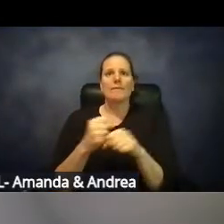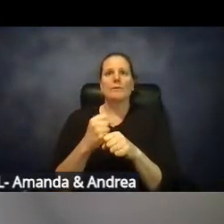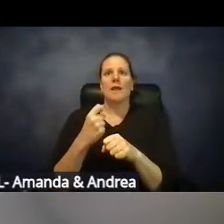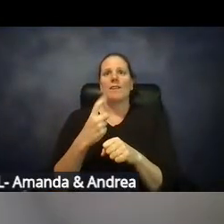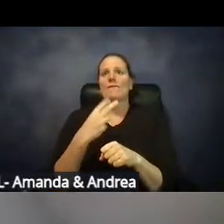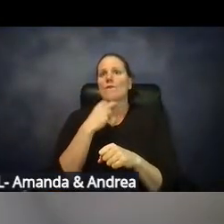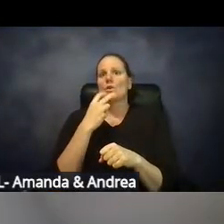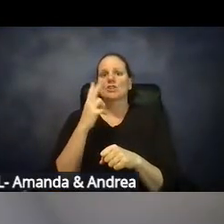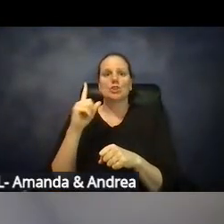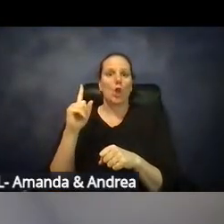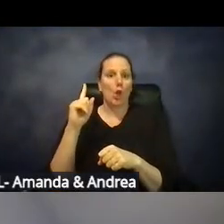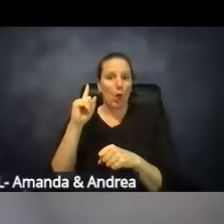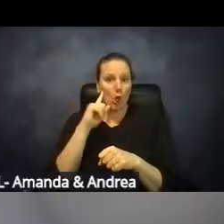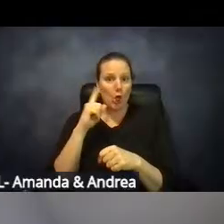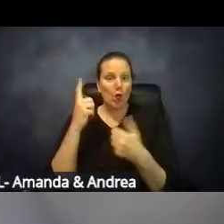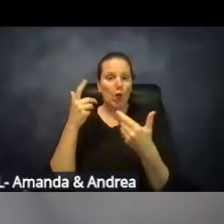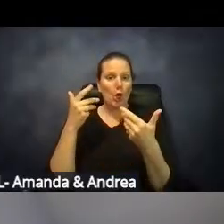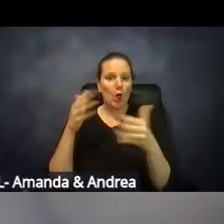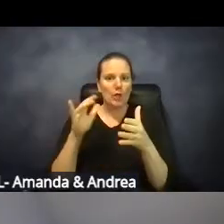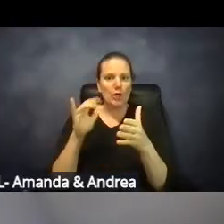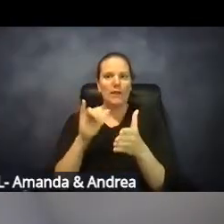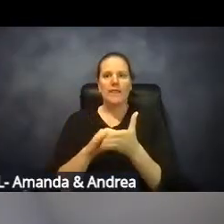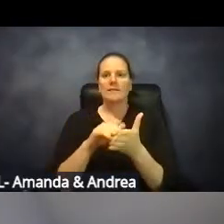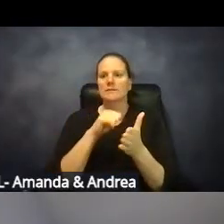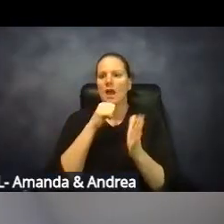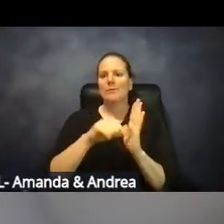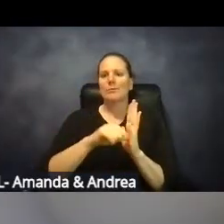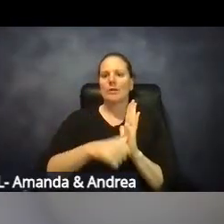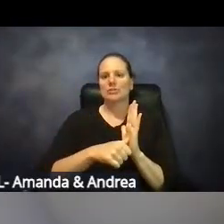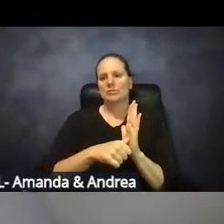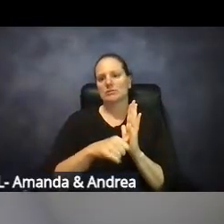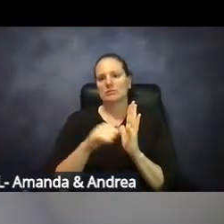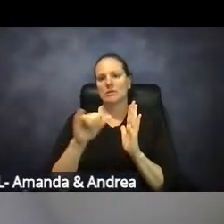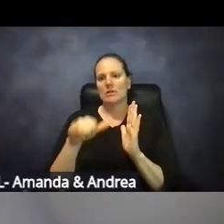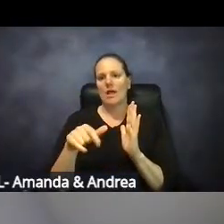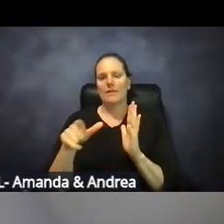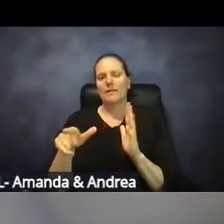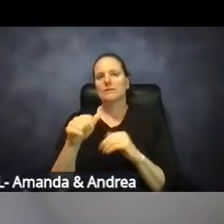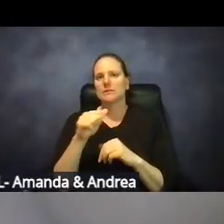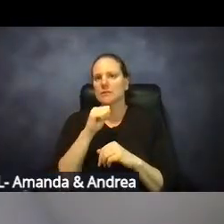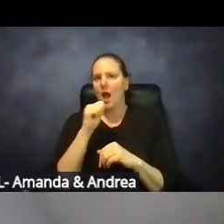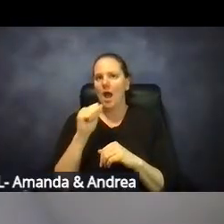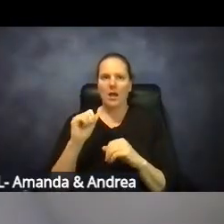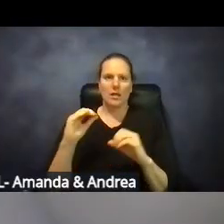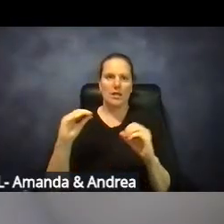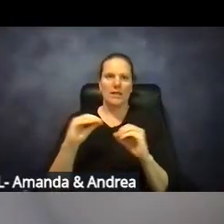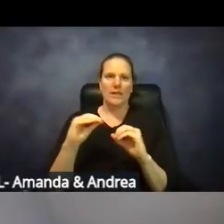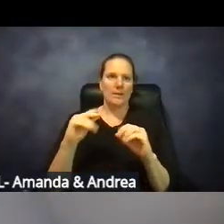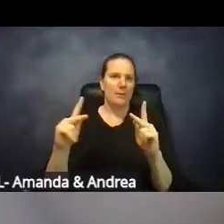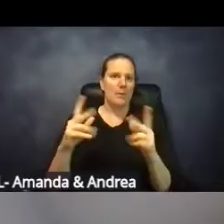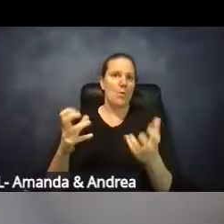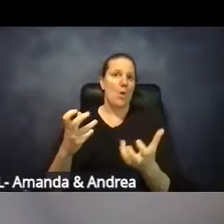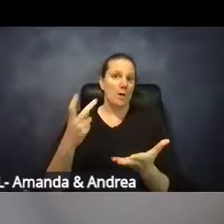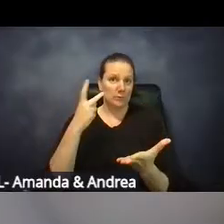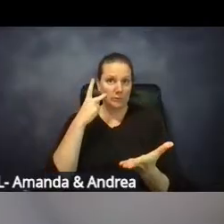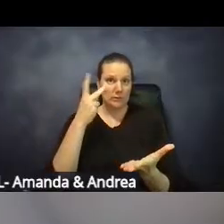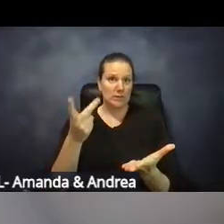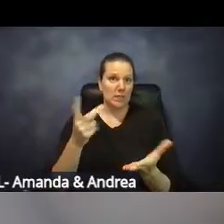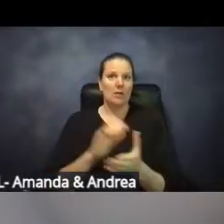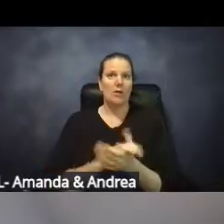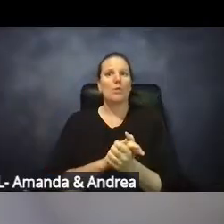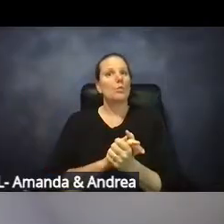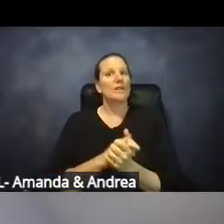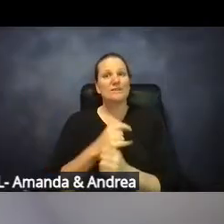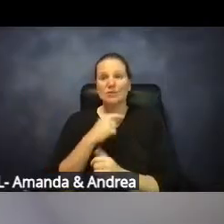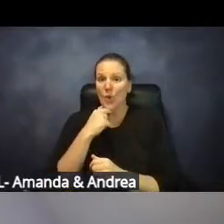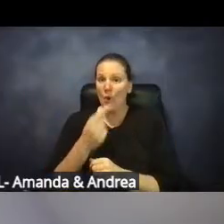heard. So there's not this impression that this is not anything that folks want to see. We've told them that